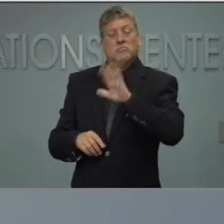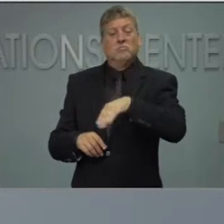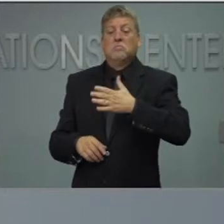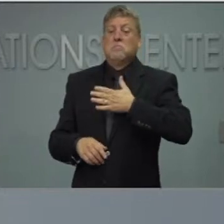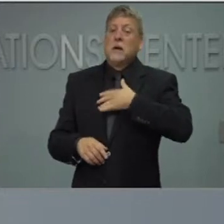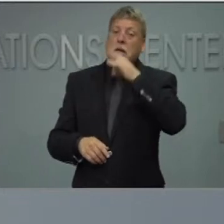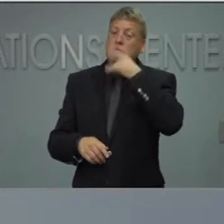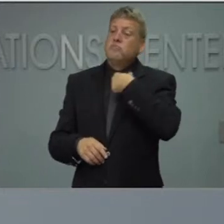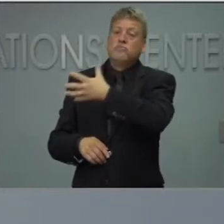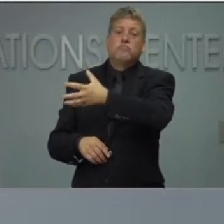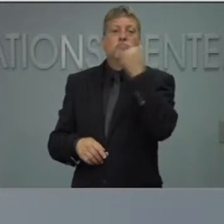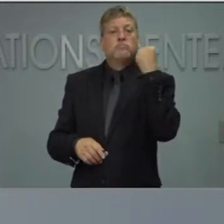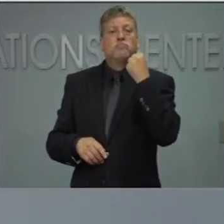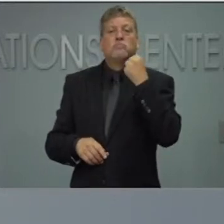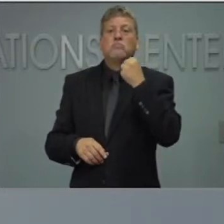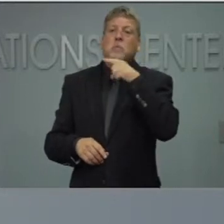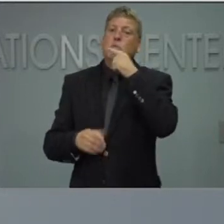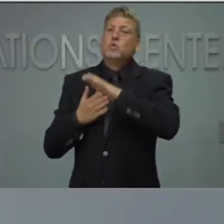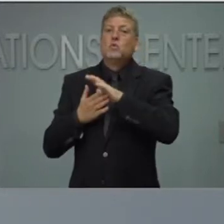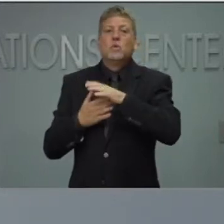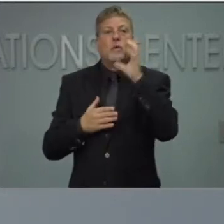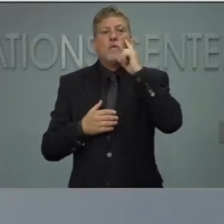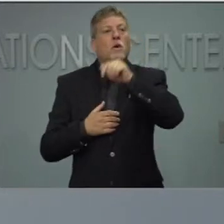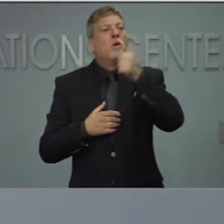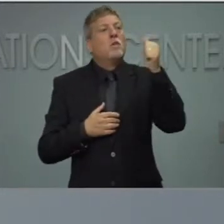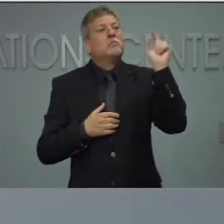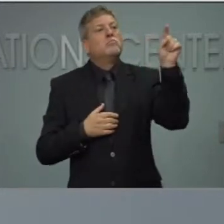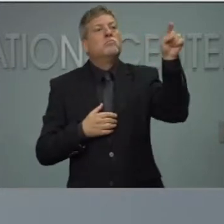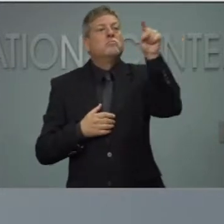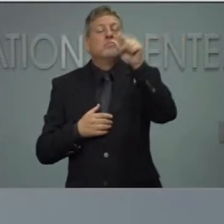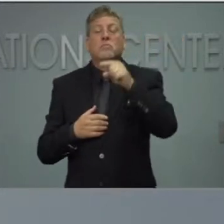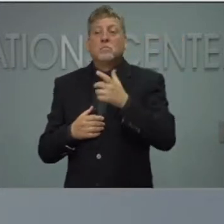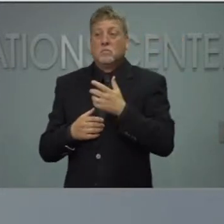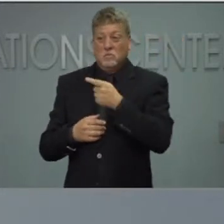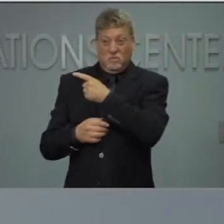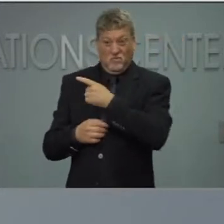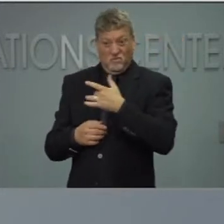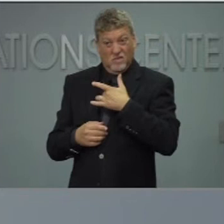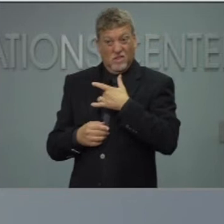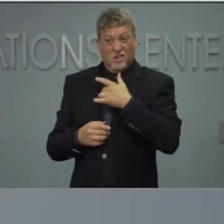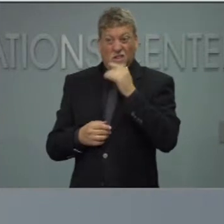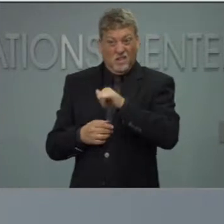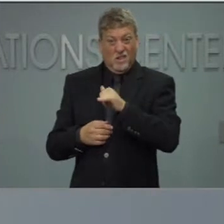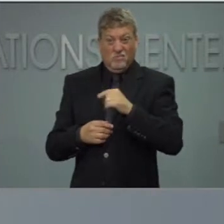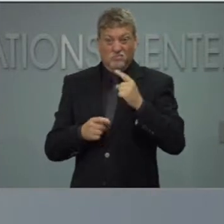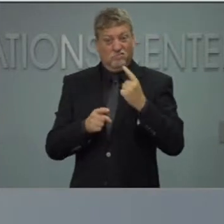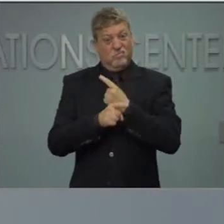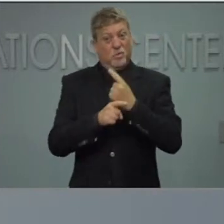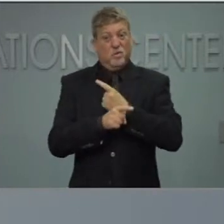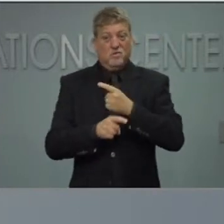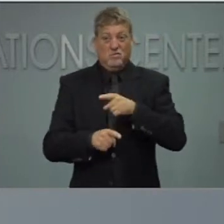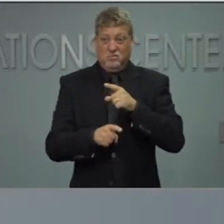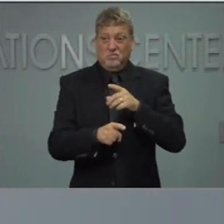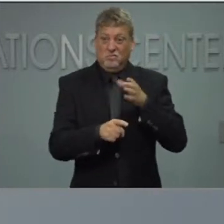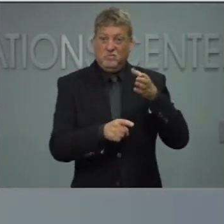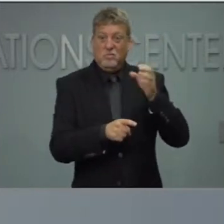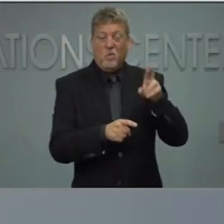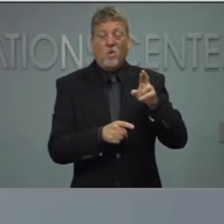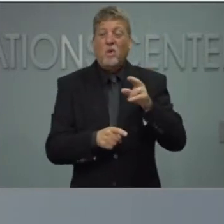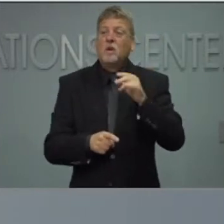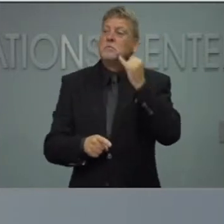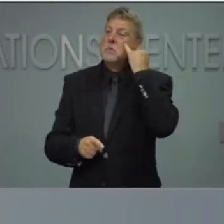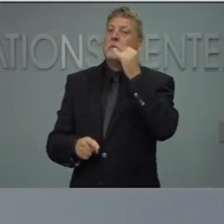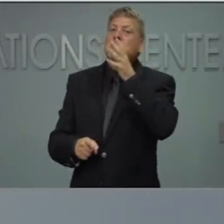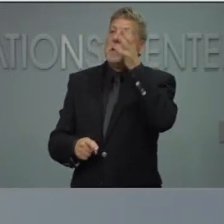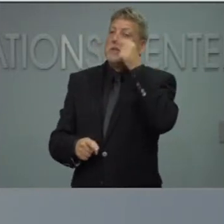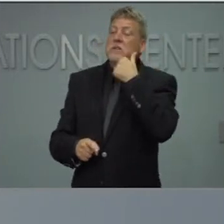of public schools, or they're exploring other options. Do you feel that that's a valid response, or what do you kind of say if they say, well, I'm just going to pull my kid